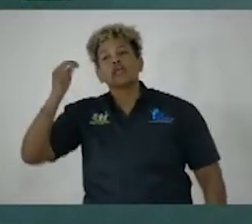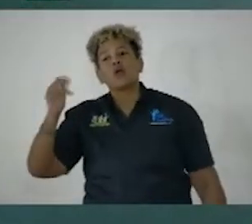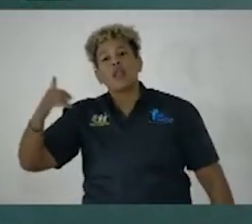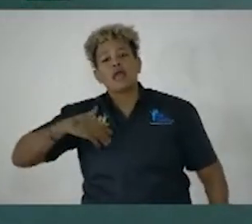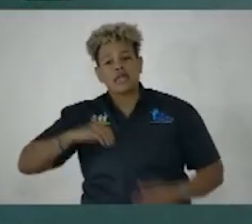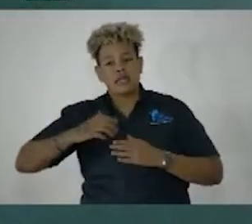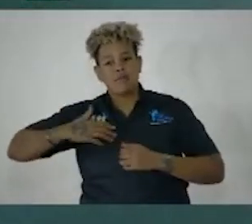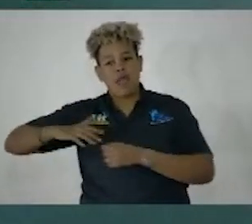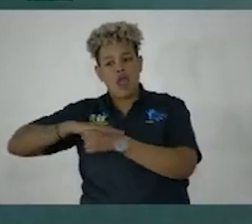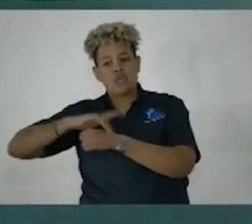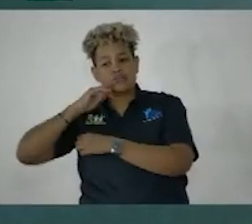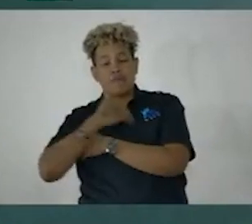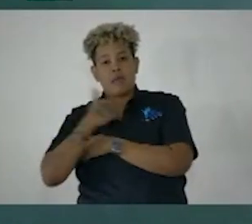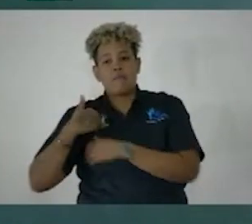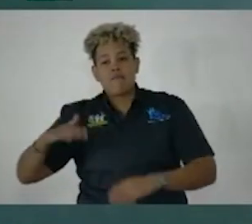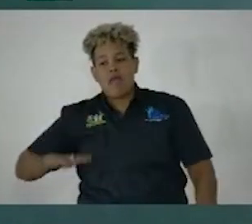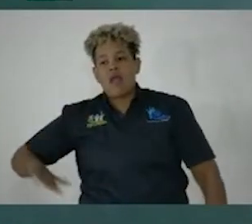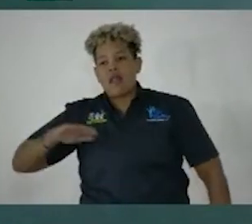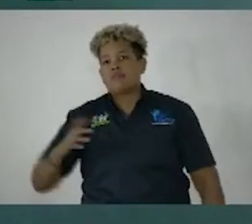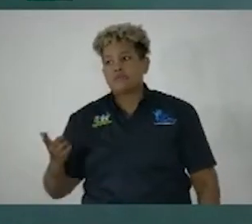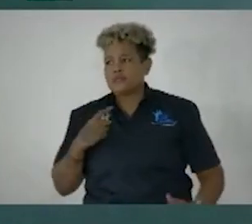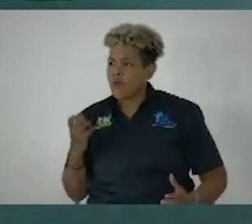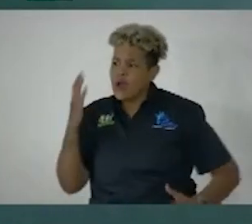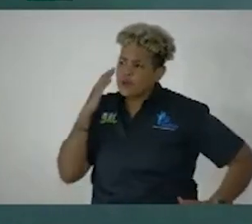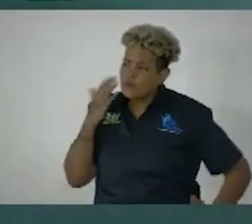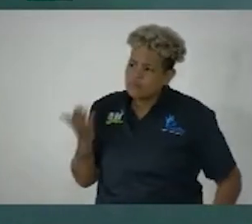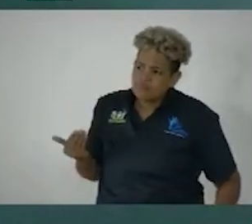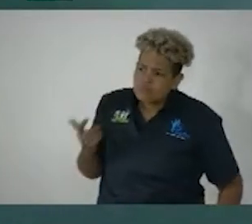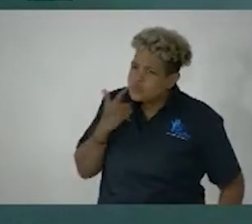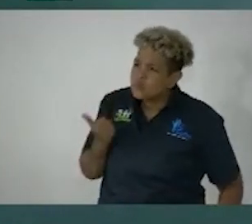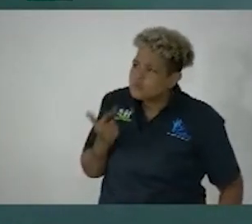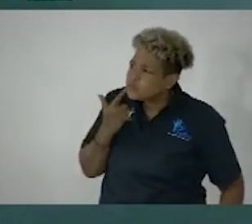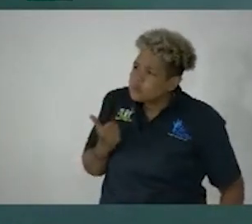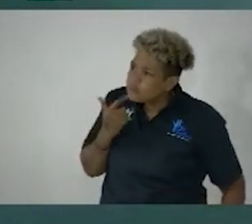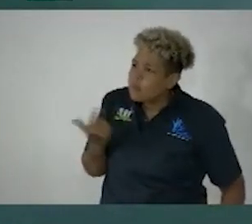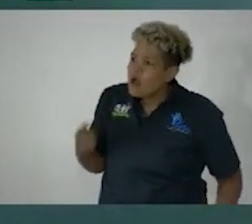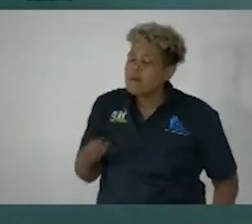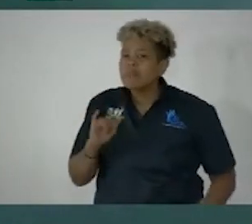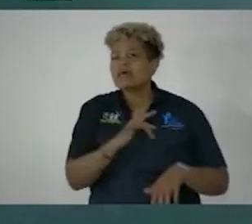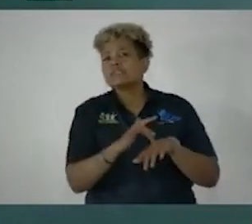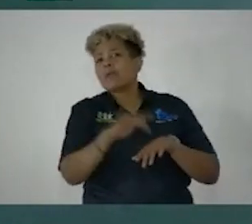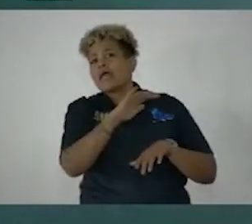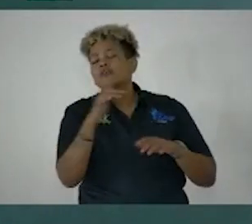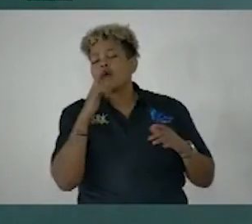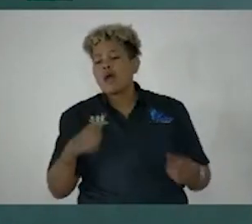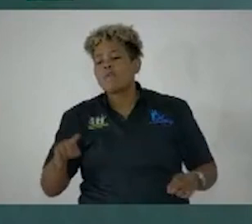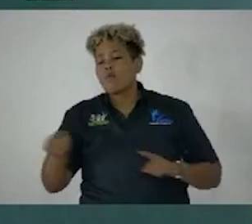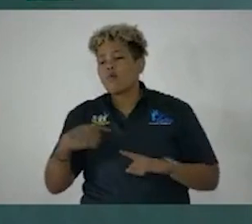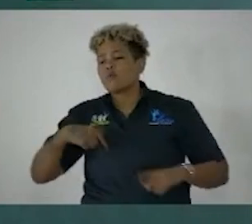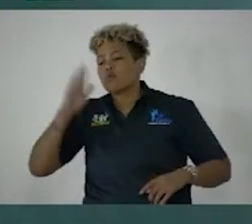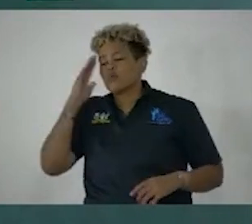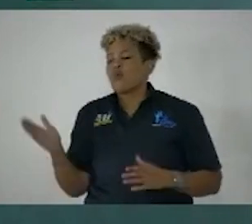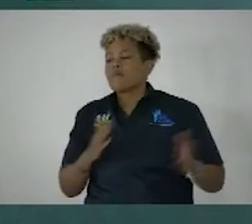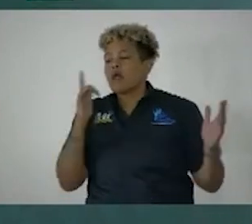my constituency, as the Member of Parliament, are anxious about what is going to happen to that space. When would we know what the